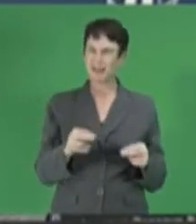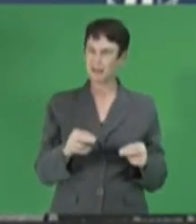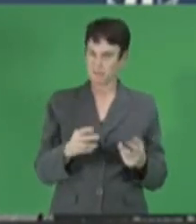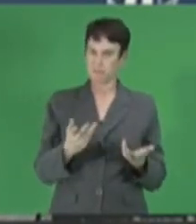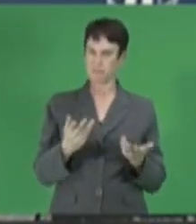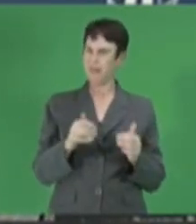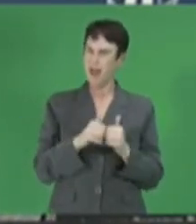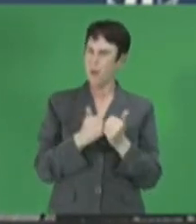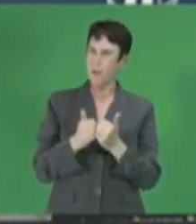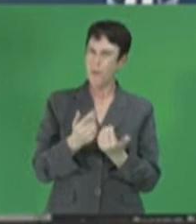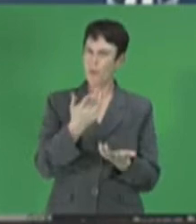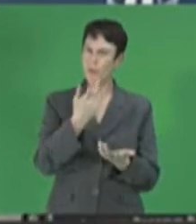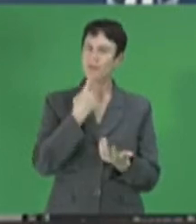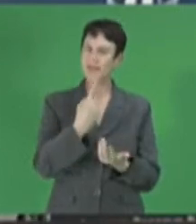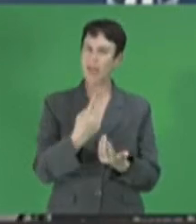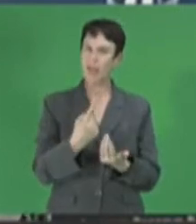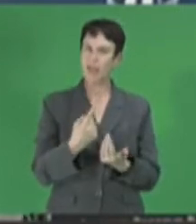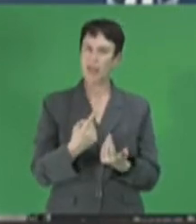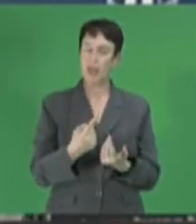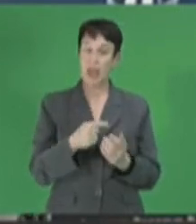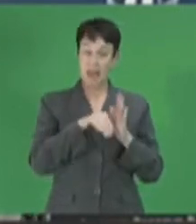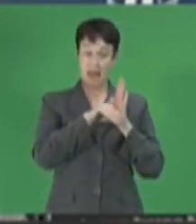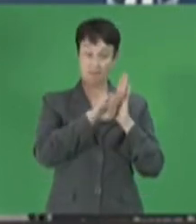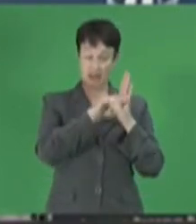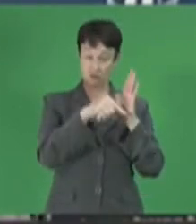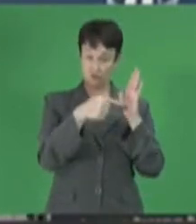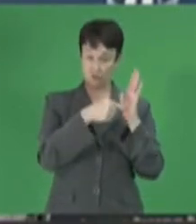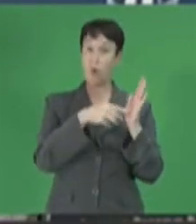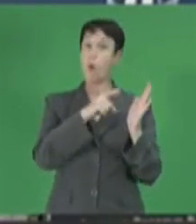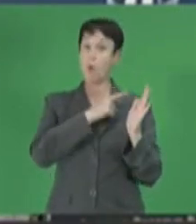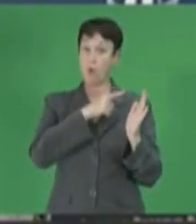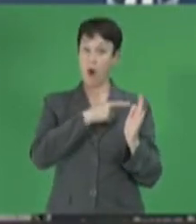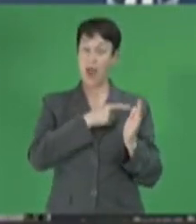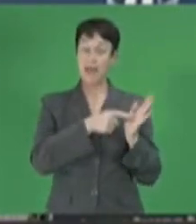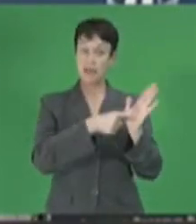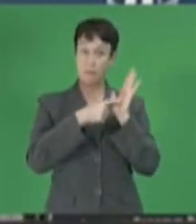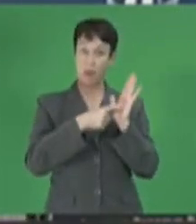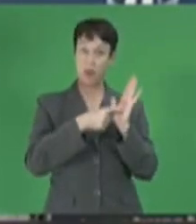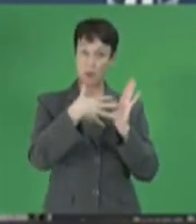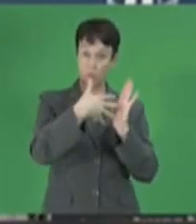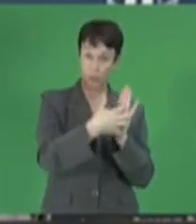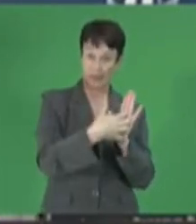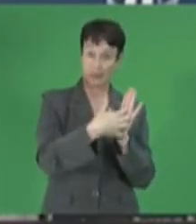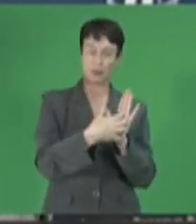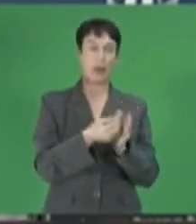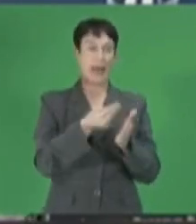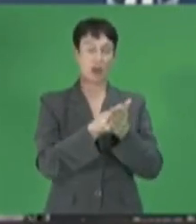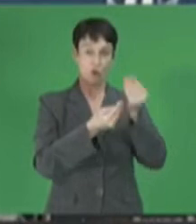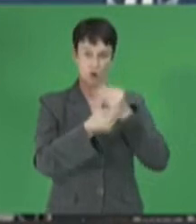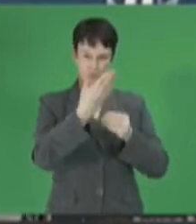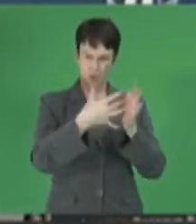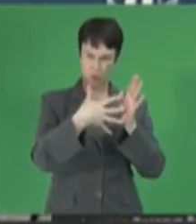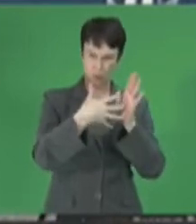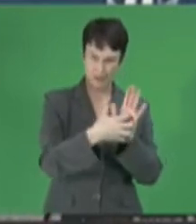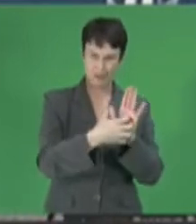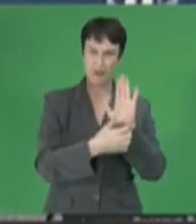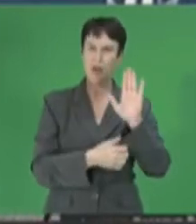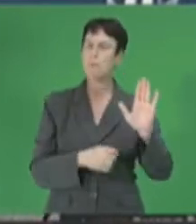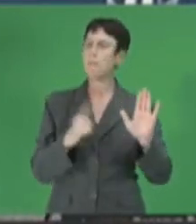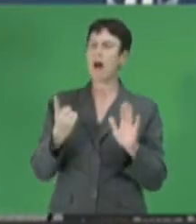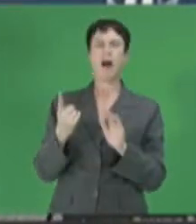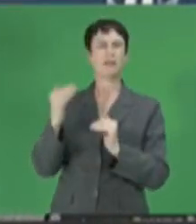can't say that inflation is as a result of weak demand and also say that, well, the output